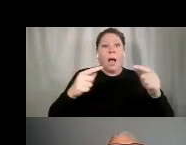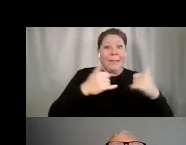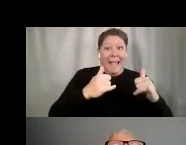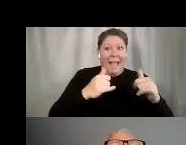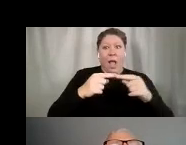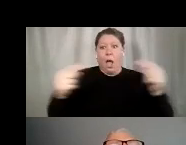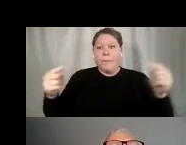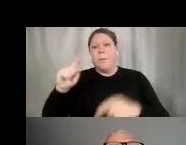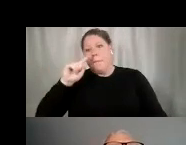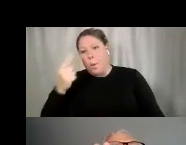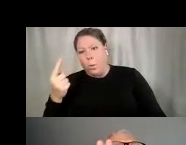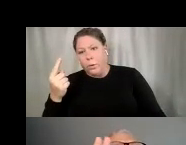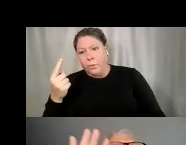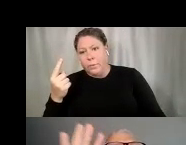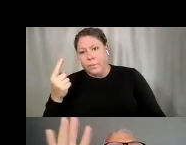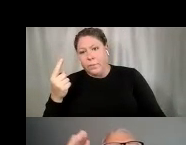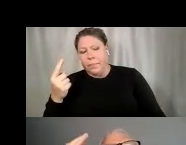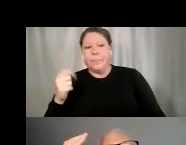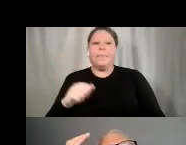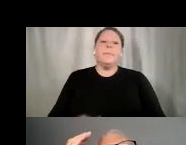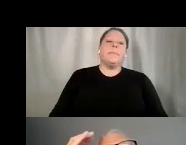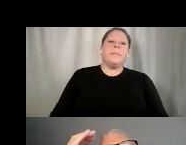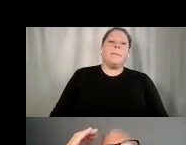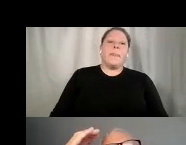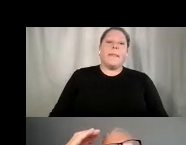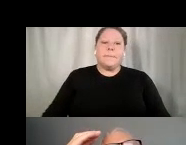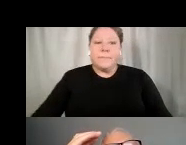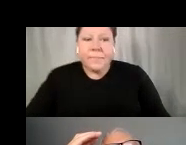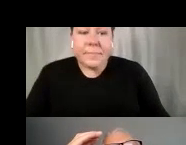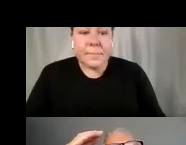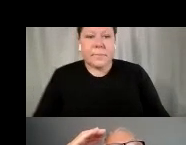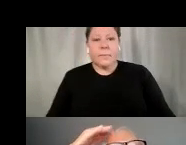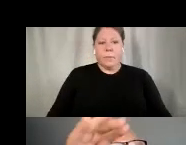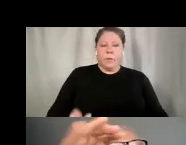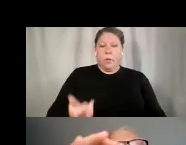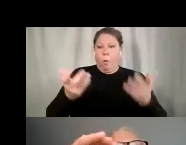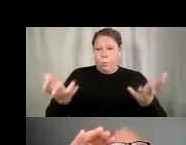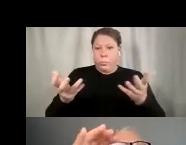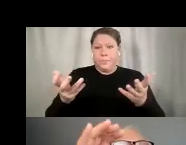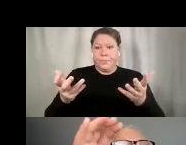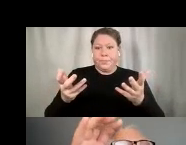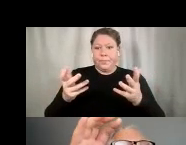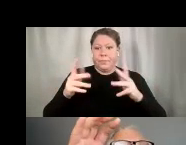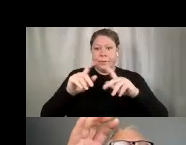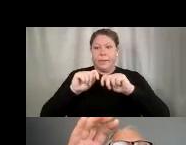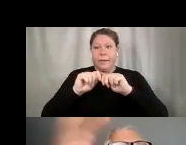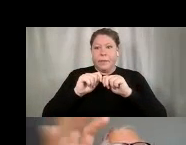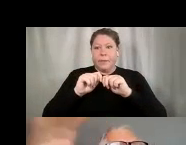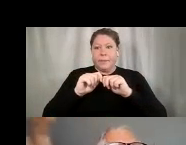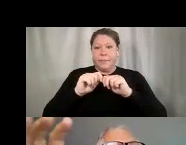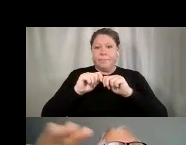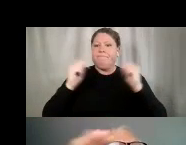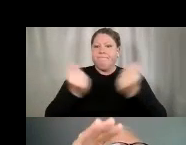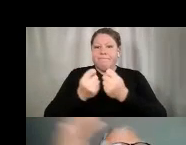So how can we actively do this? So we can put together we can start off with a good